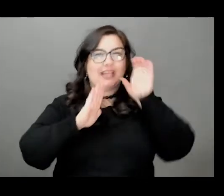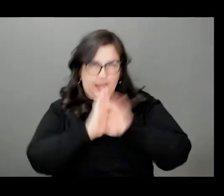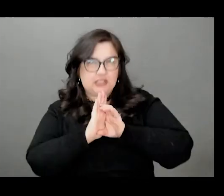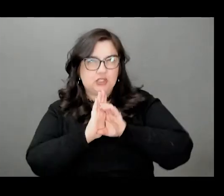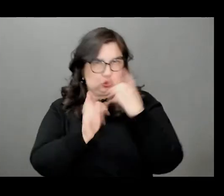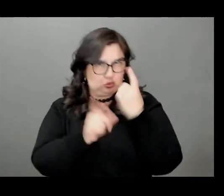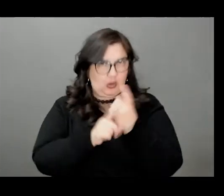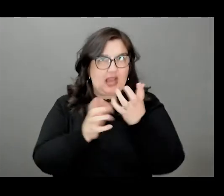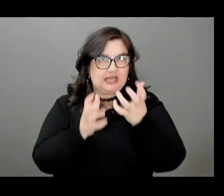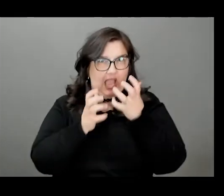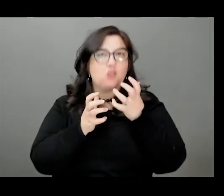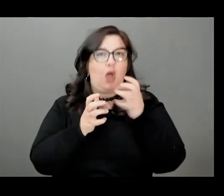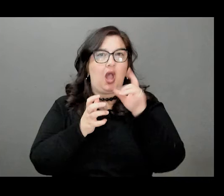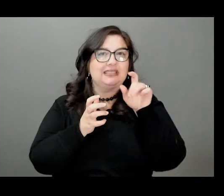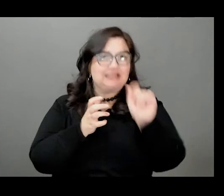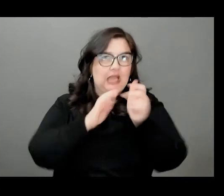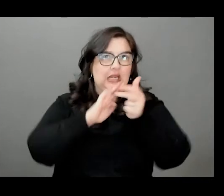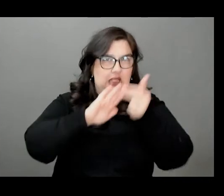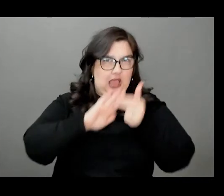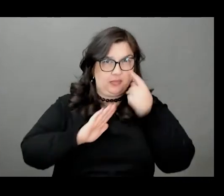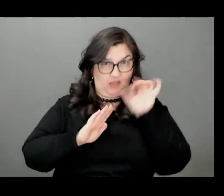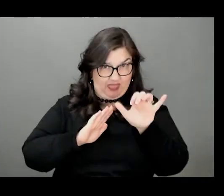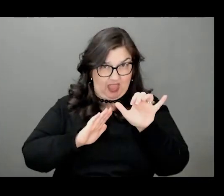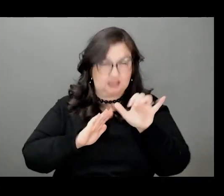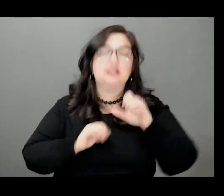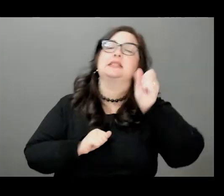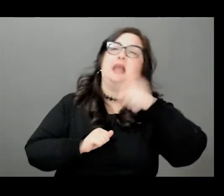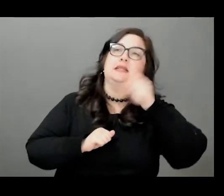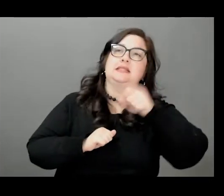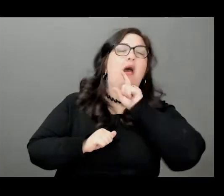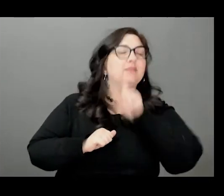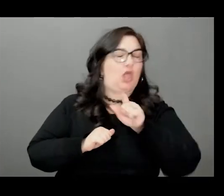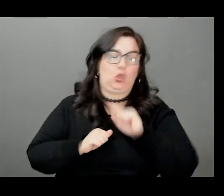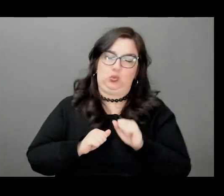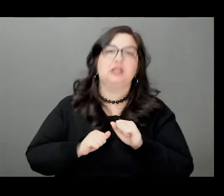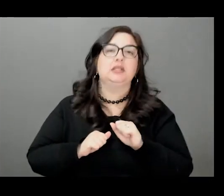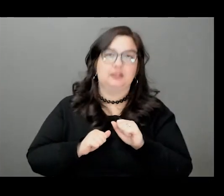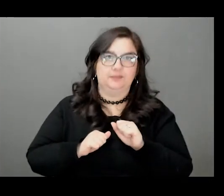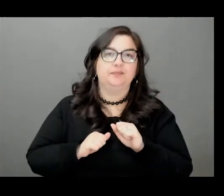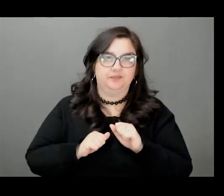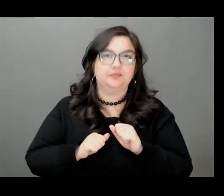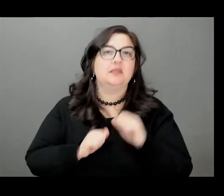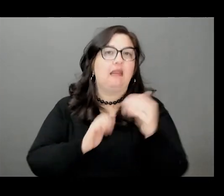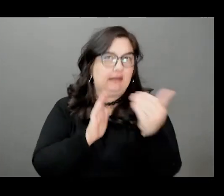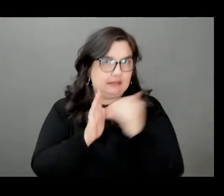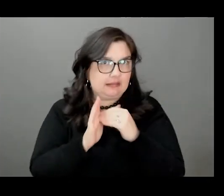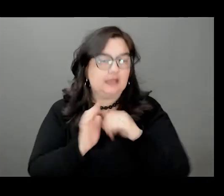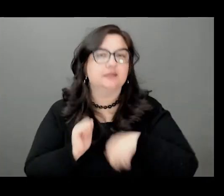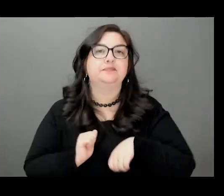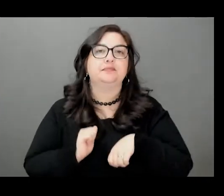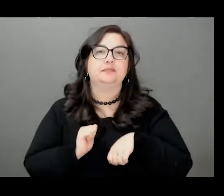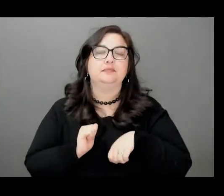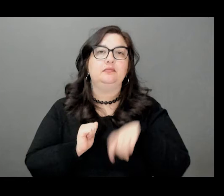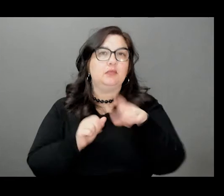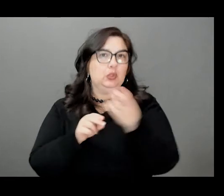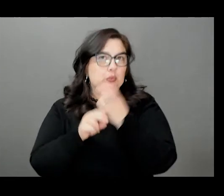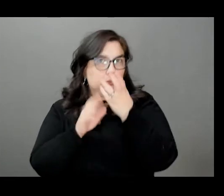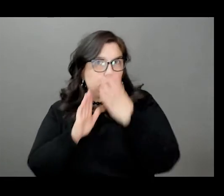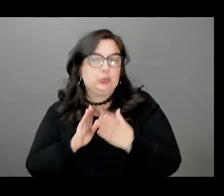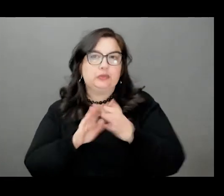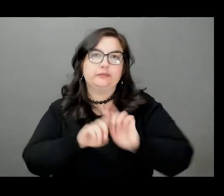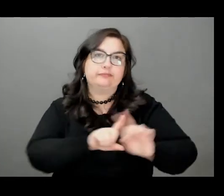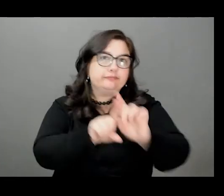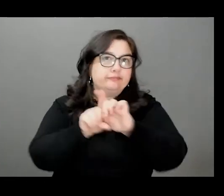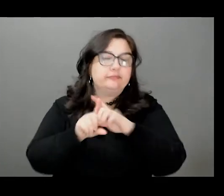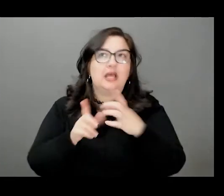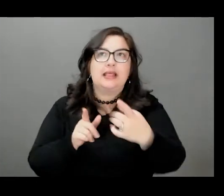up to S3. So this would be like my own images that I want to train the data on now. Absolutely. Yeah, absolutely. Yes.